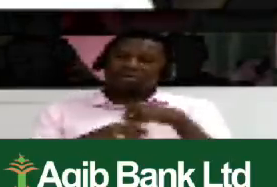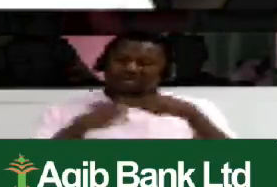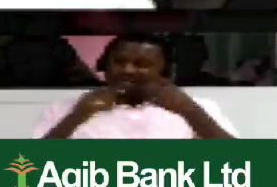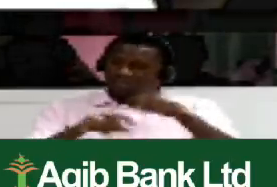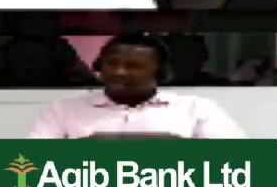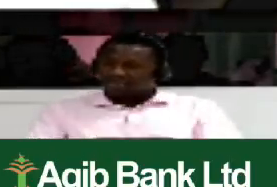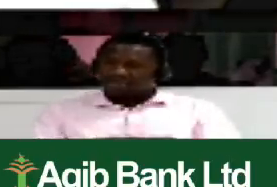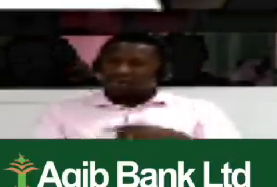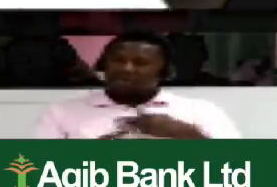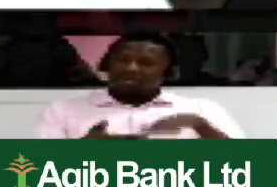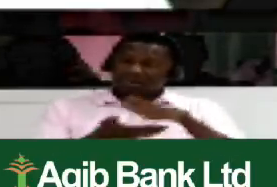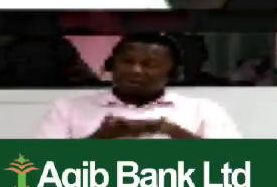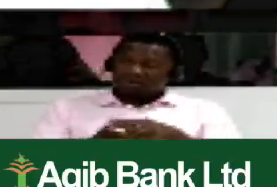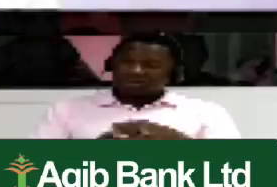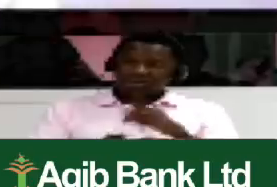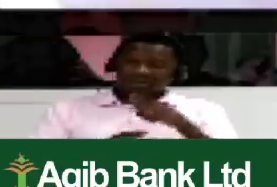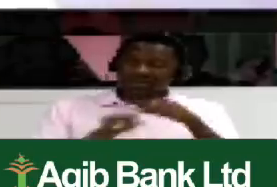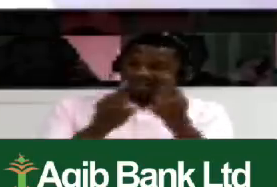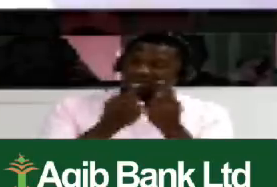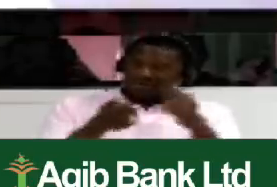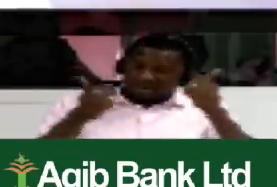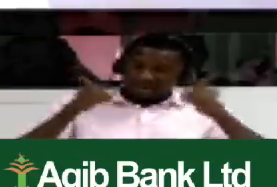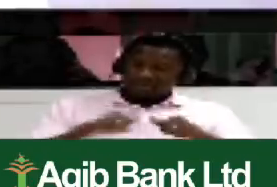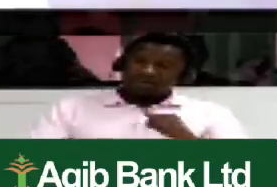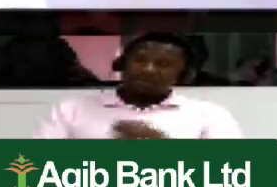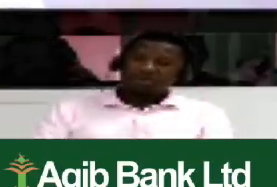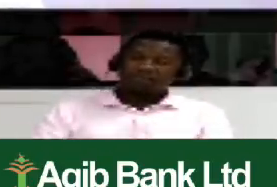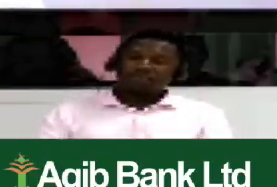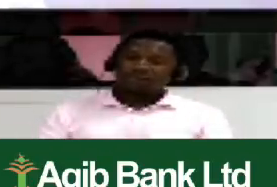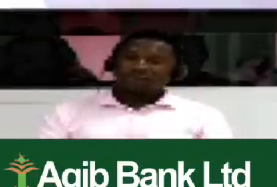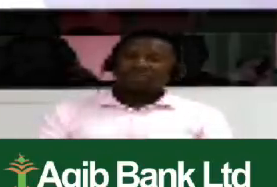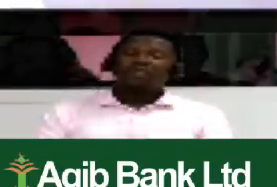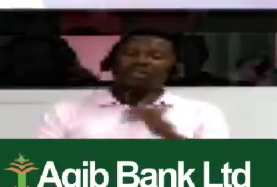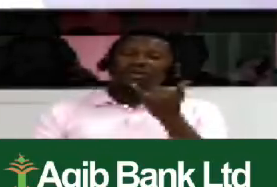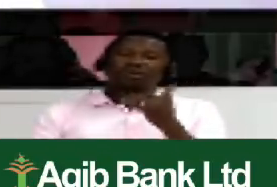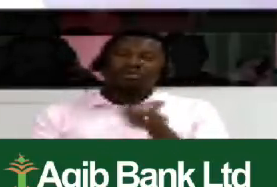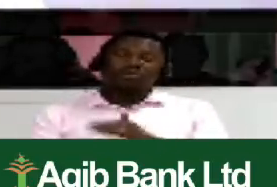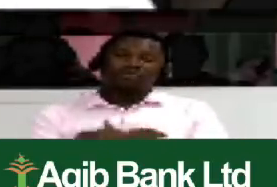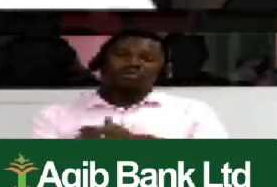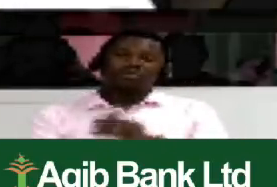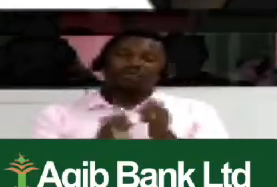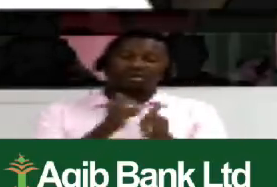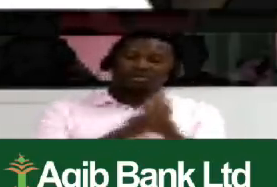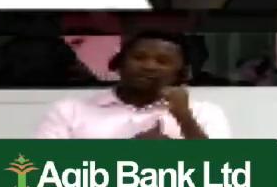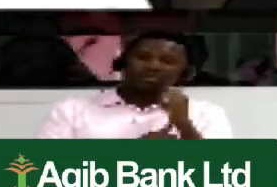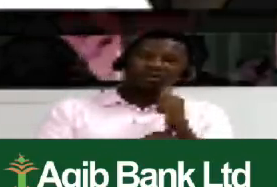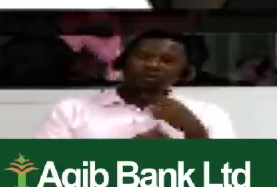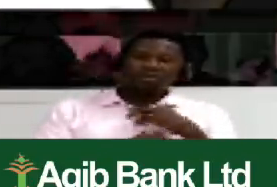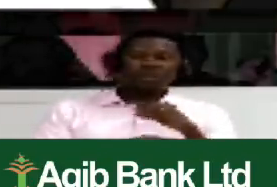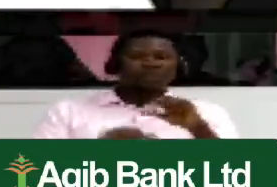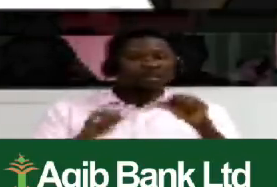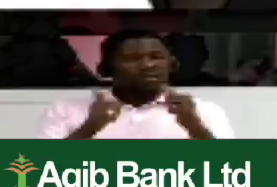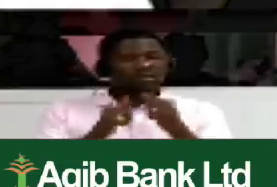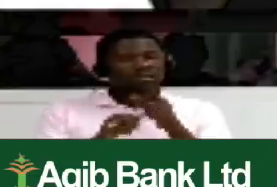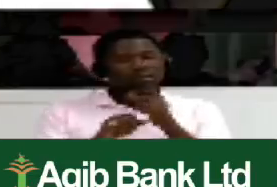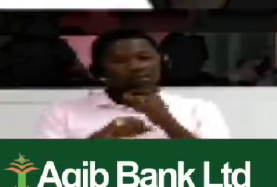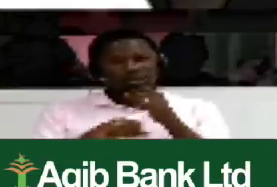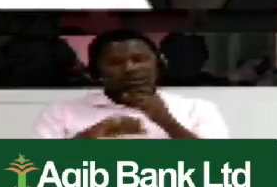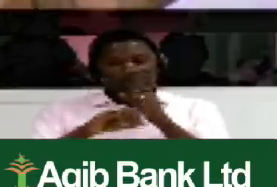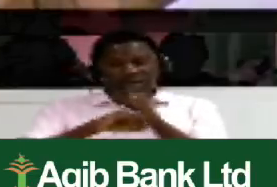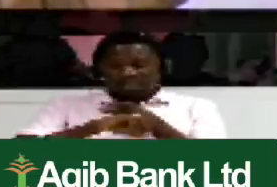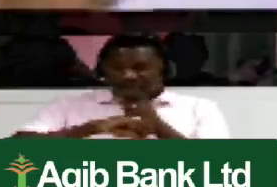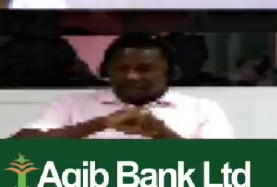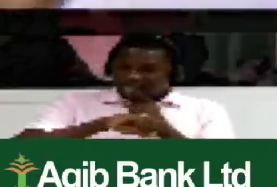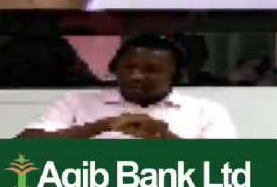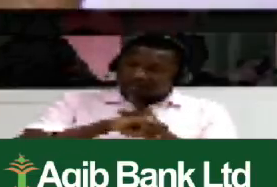get out of hand? Yeah, before we even departed the house, we started addressing the students again. We said, yes, we knew obviously